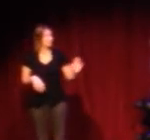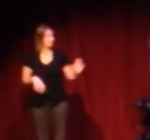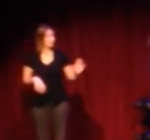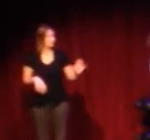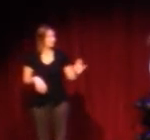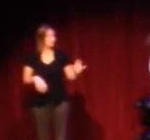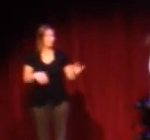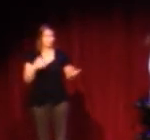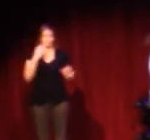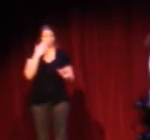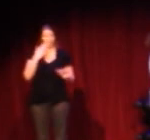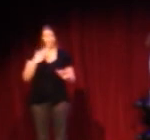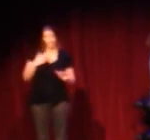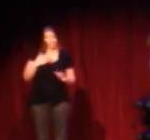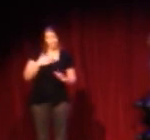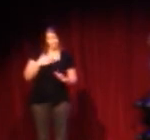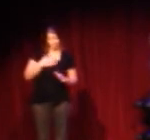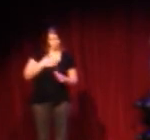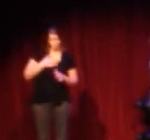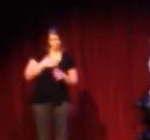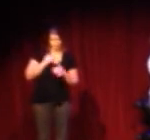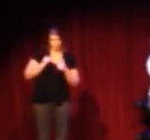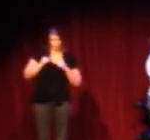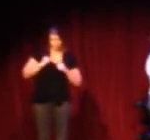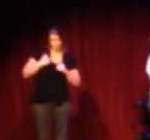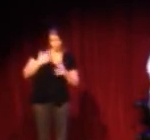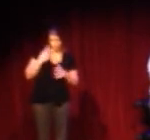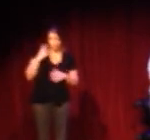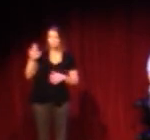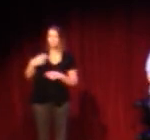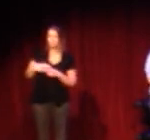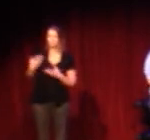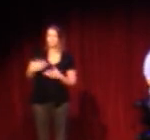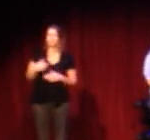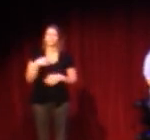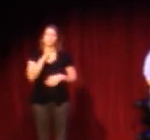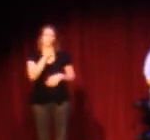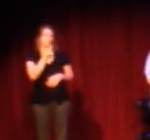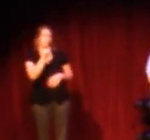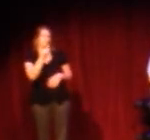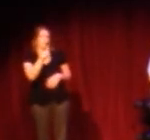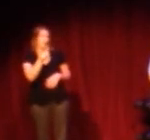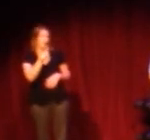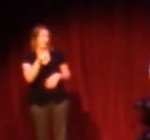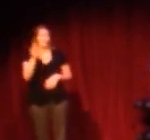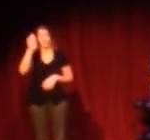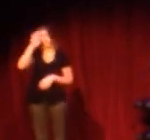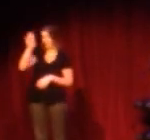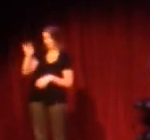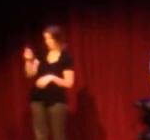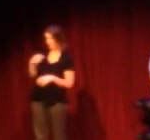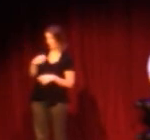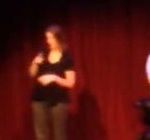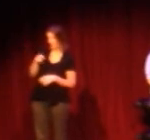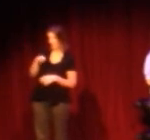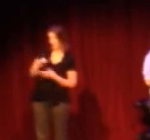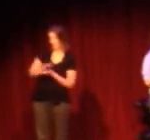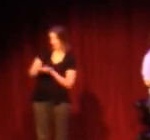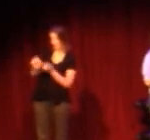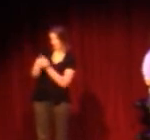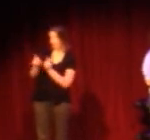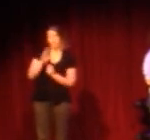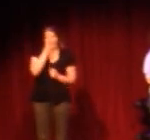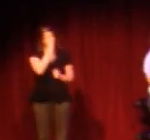I know. It's my show. I've seen it. What is your name? I am Brad. Hi, Brad. I'm Vince. Nice to meet you.